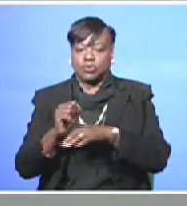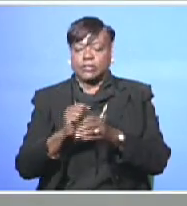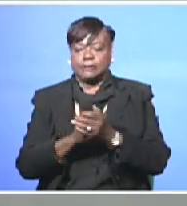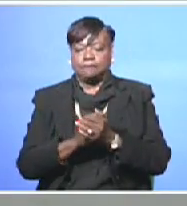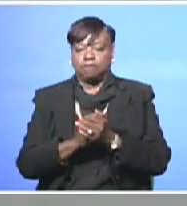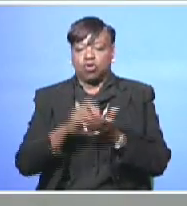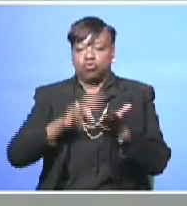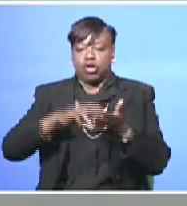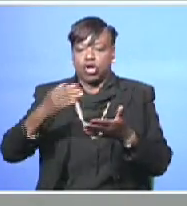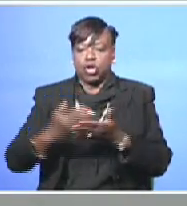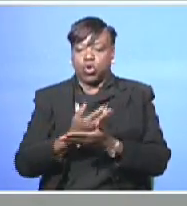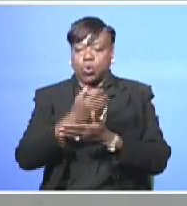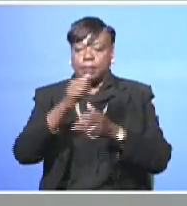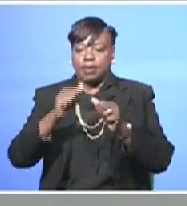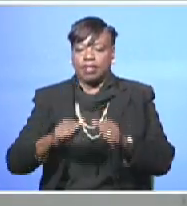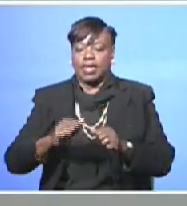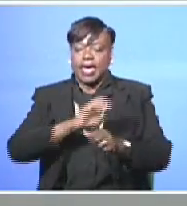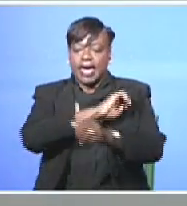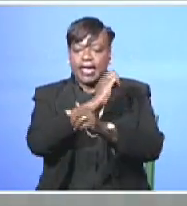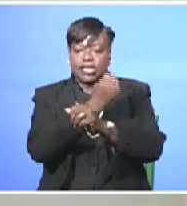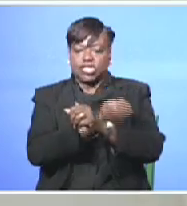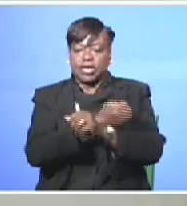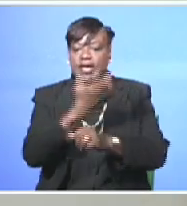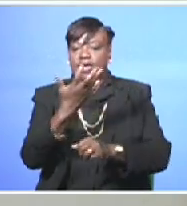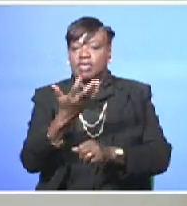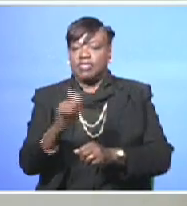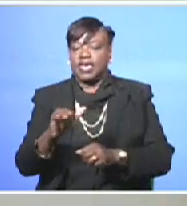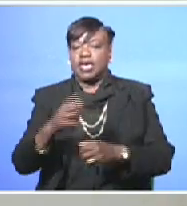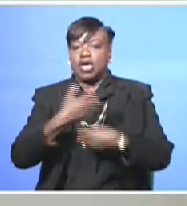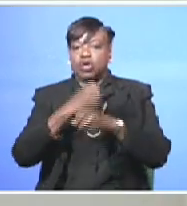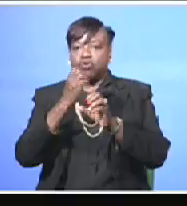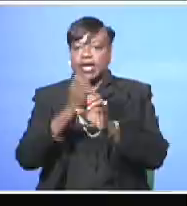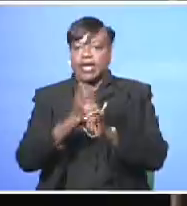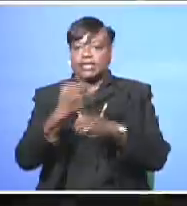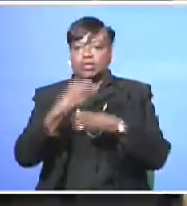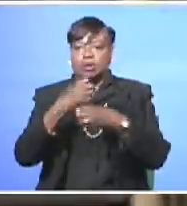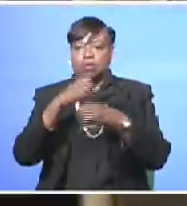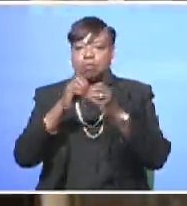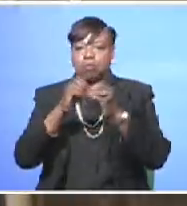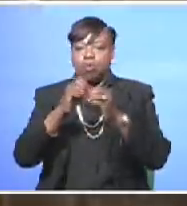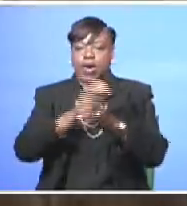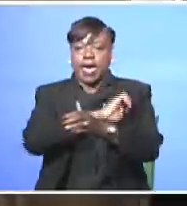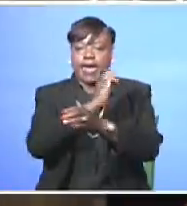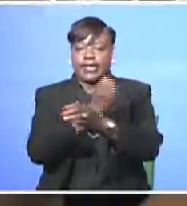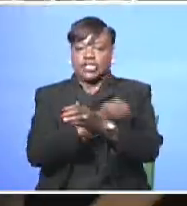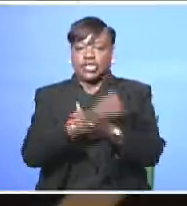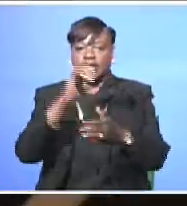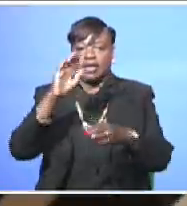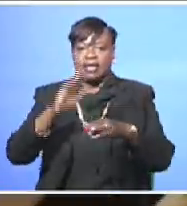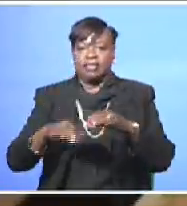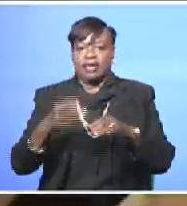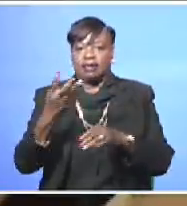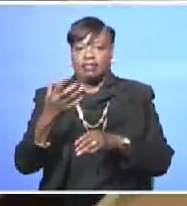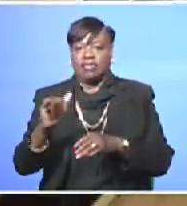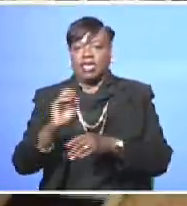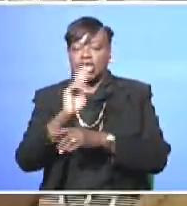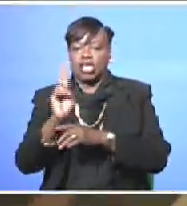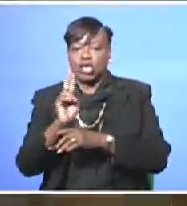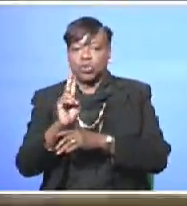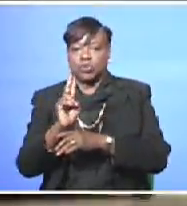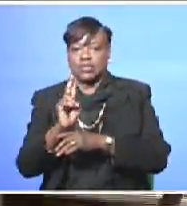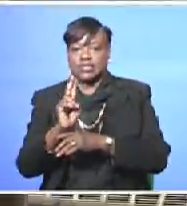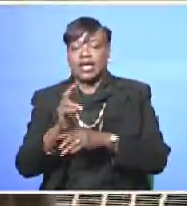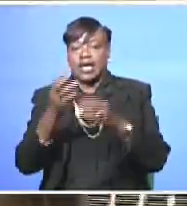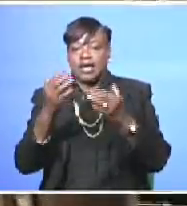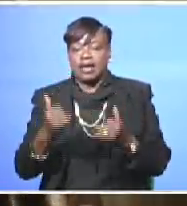country. They create more energy than they use. So they are actually now, at this time of day, exporting energy to the grid that